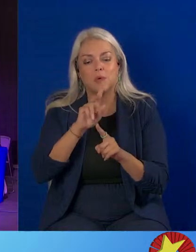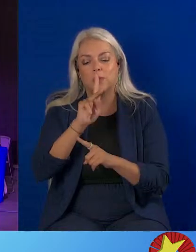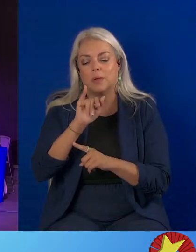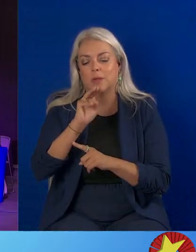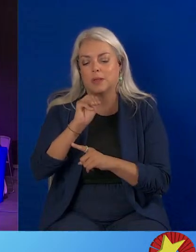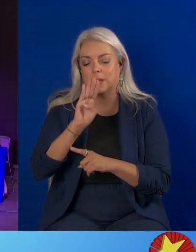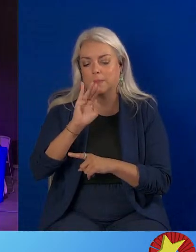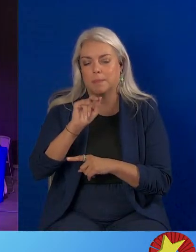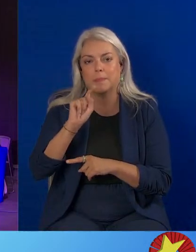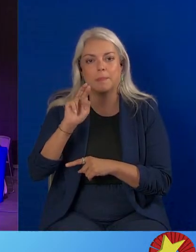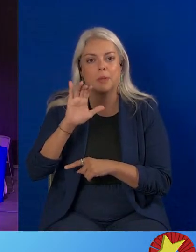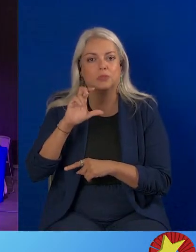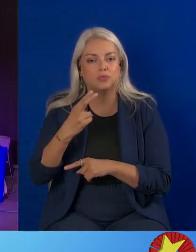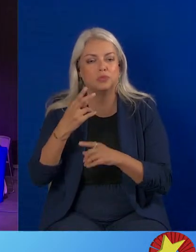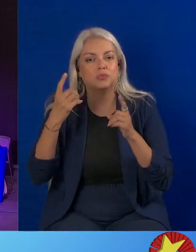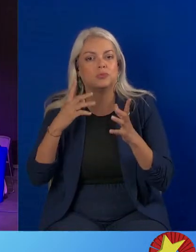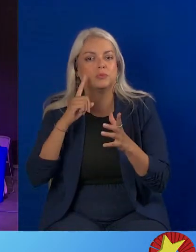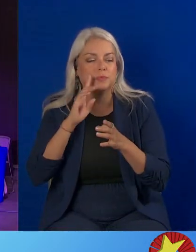Business Services.